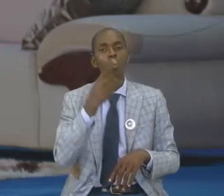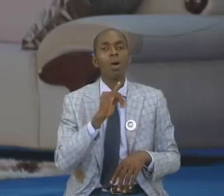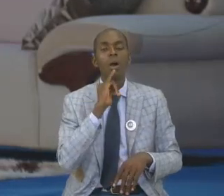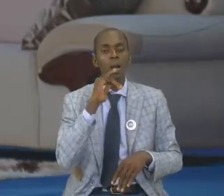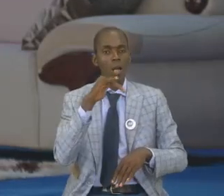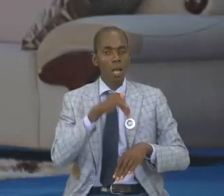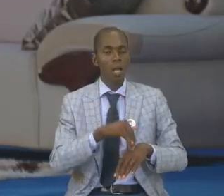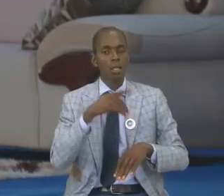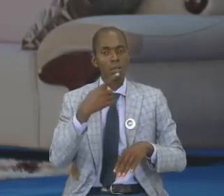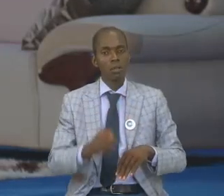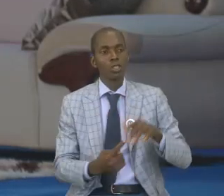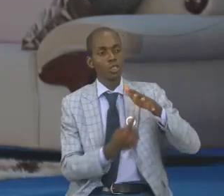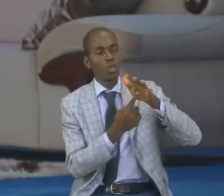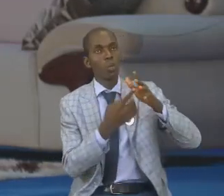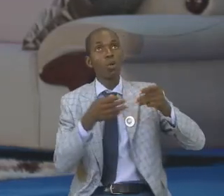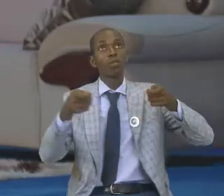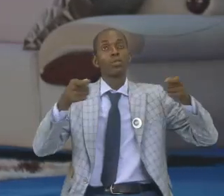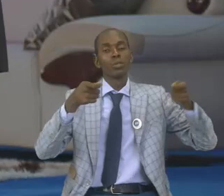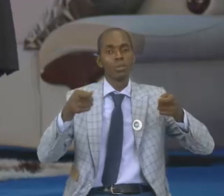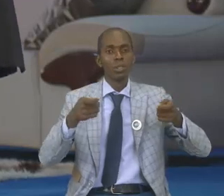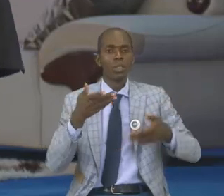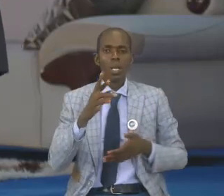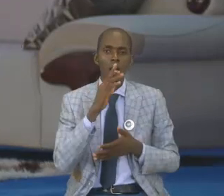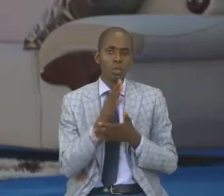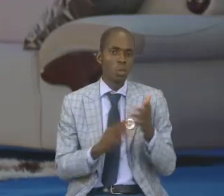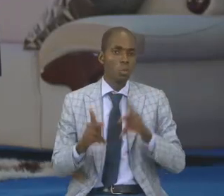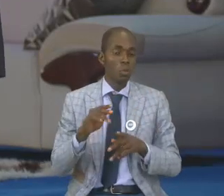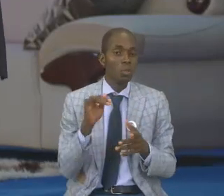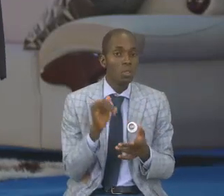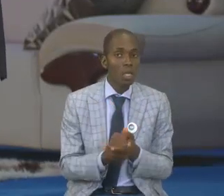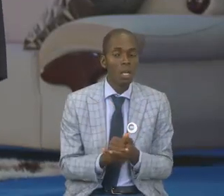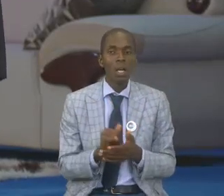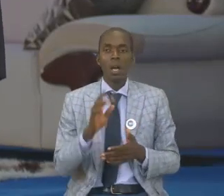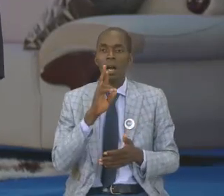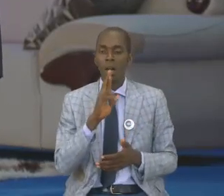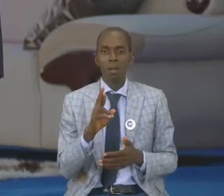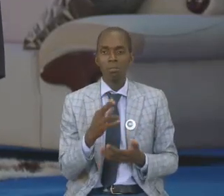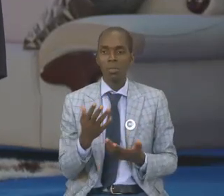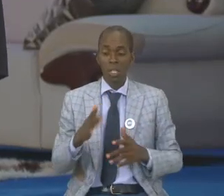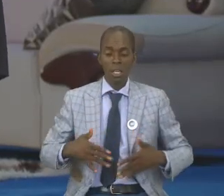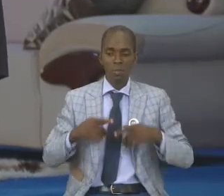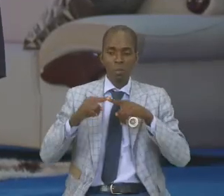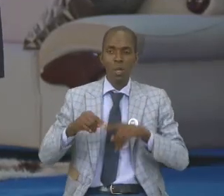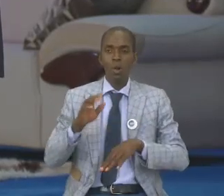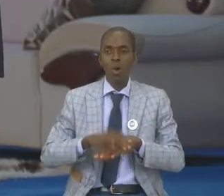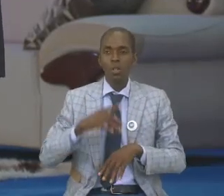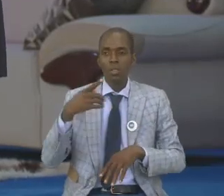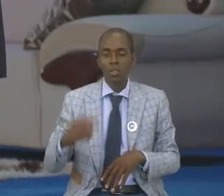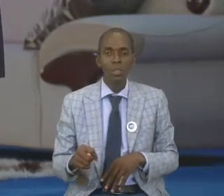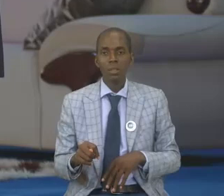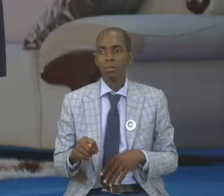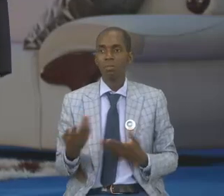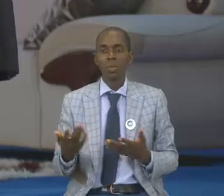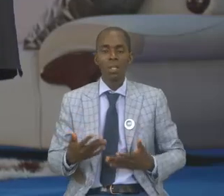the empire. There are people, their lives, their vision, and their courage, their fearlessness, and their